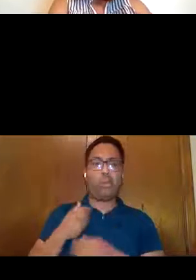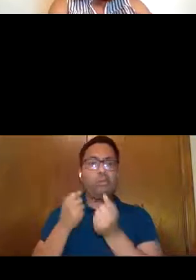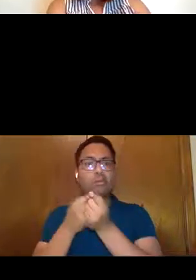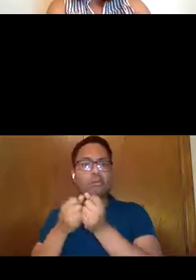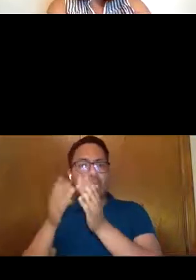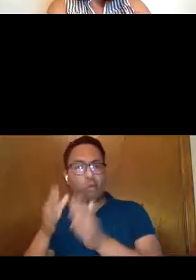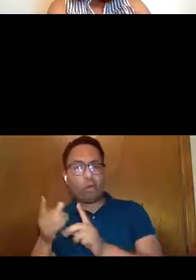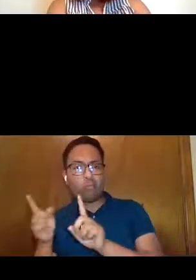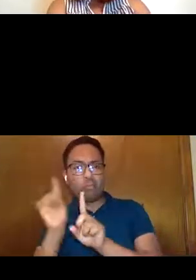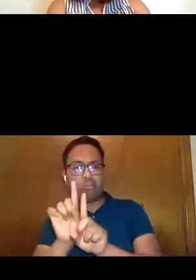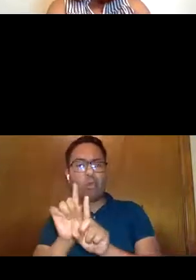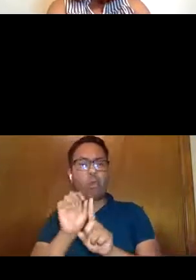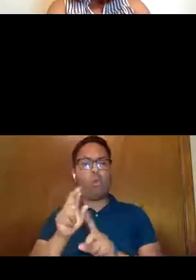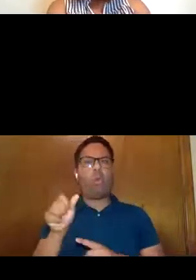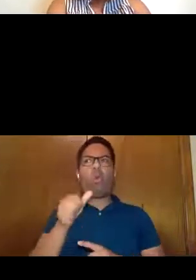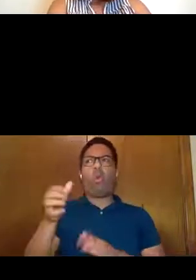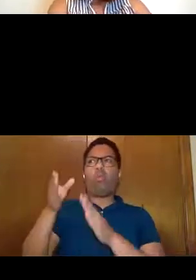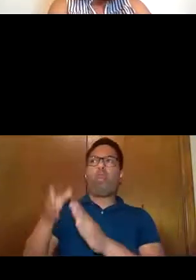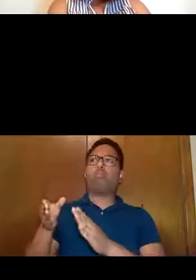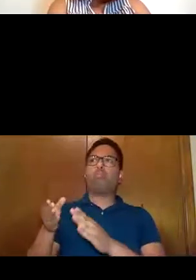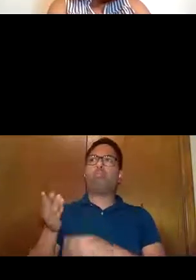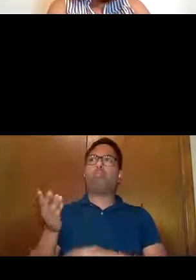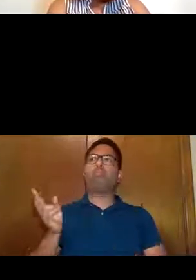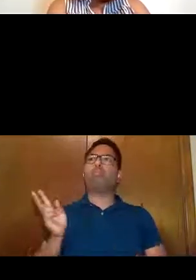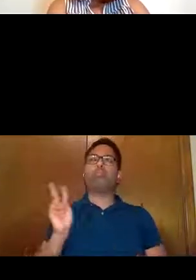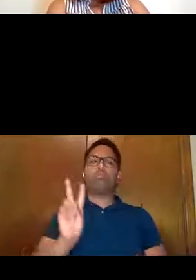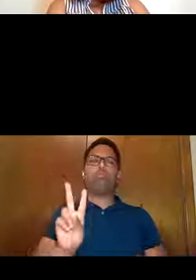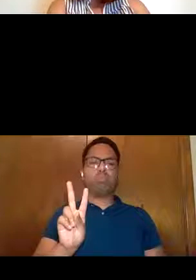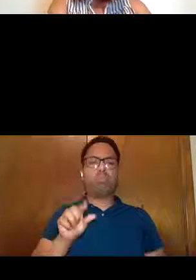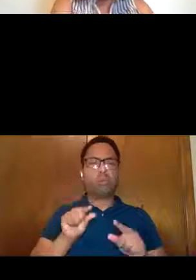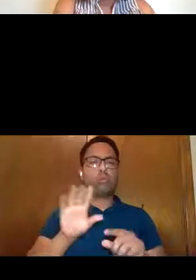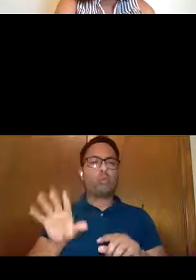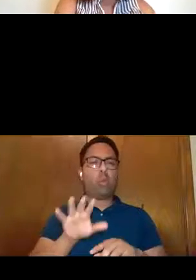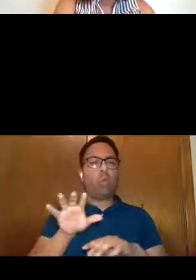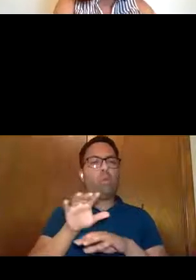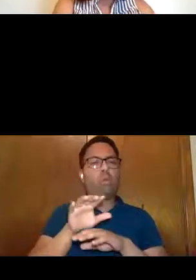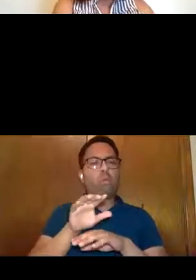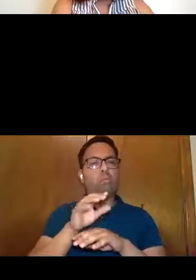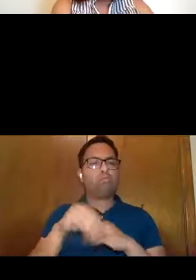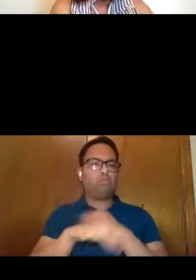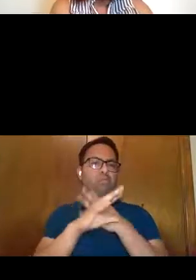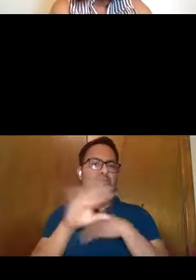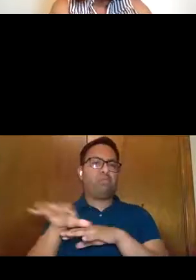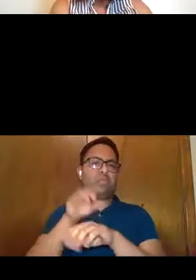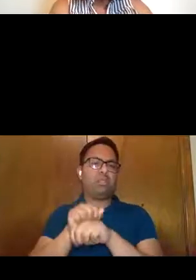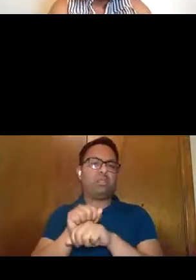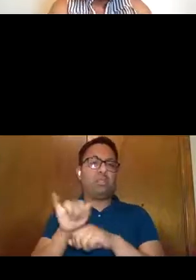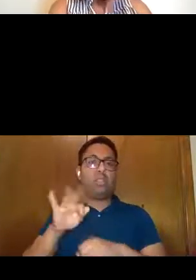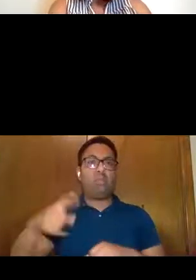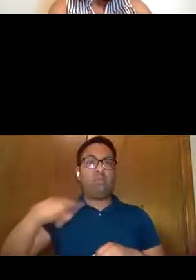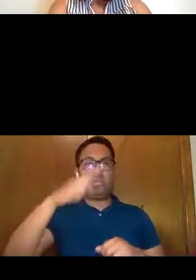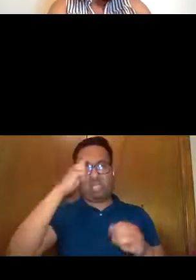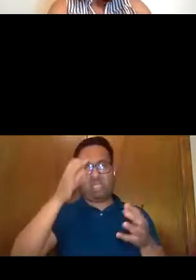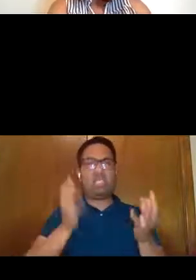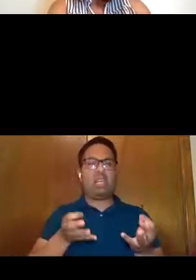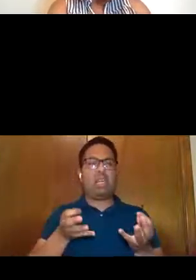other individual present with you during your telehealth visit. If you choose to have someone with you in the